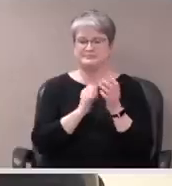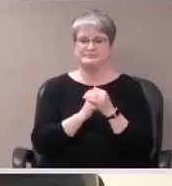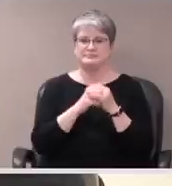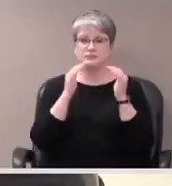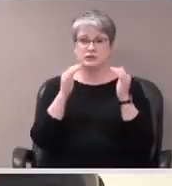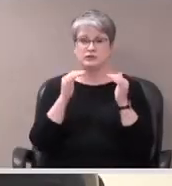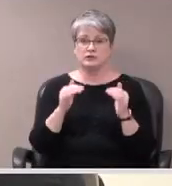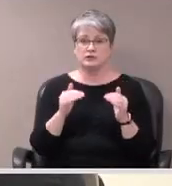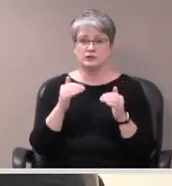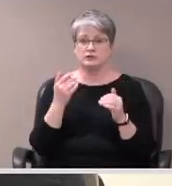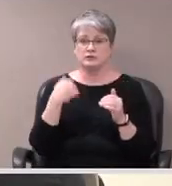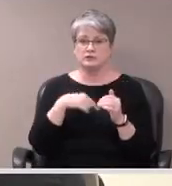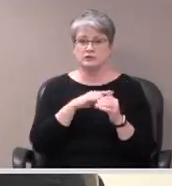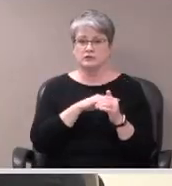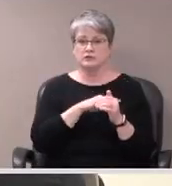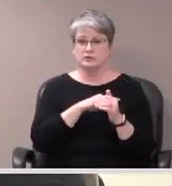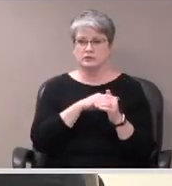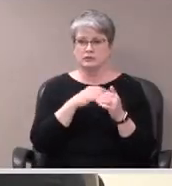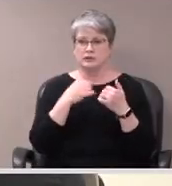Next, we have,